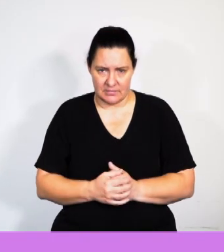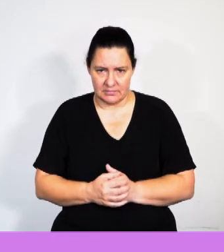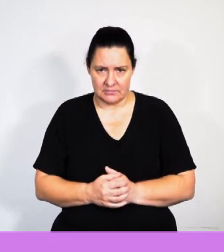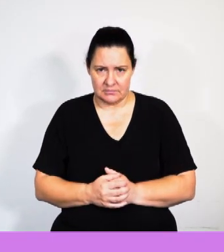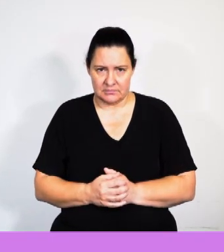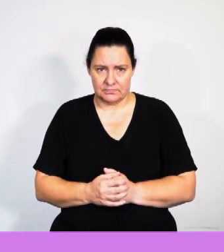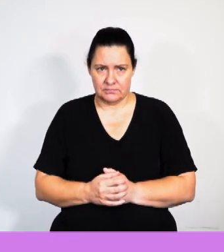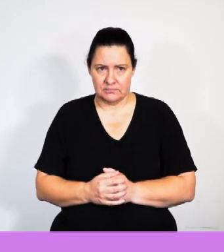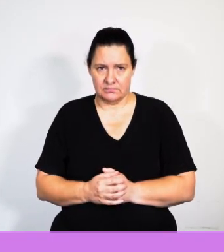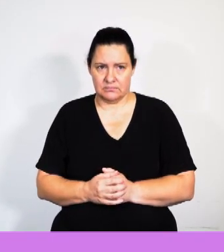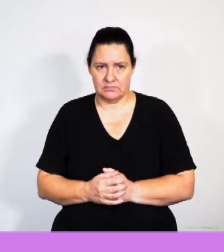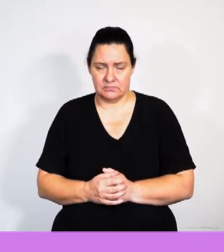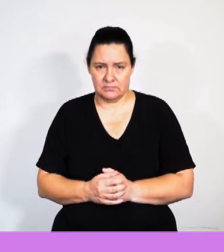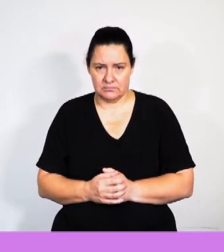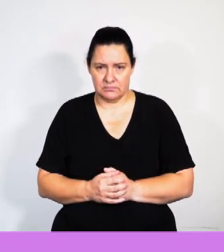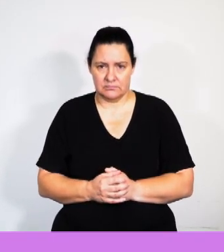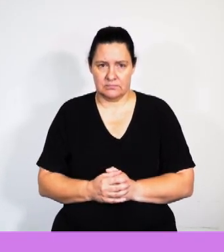weight.